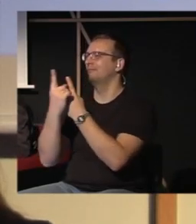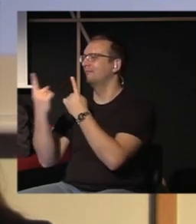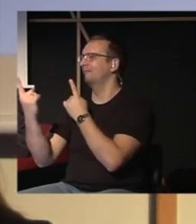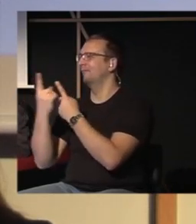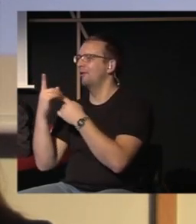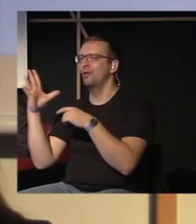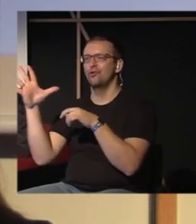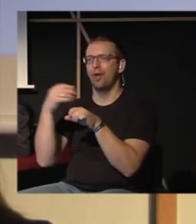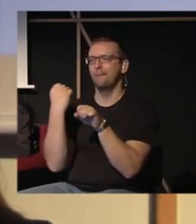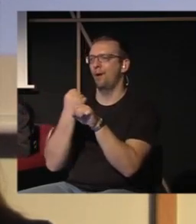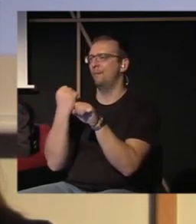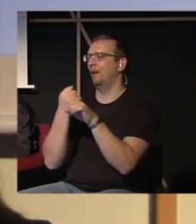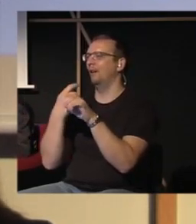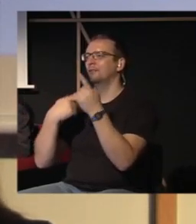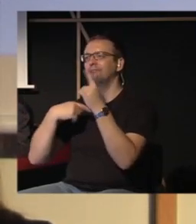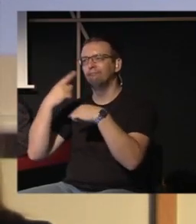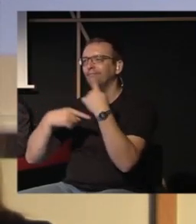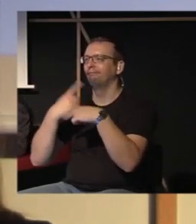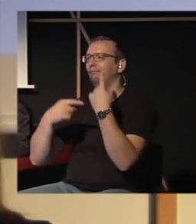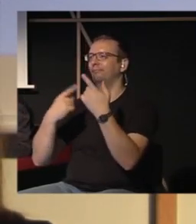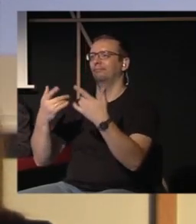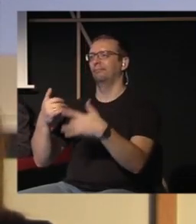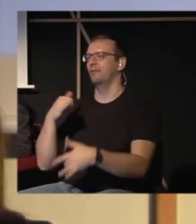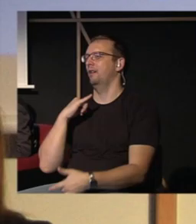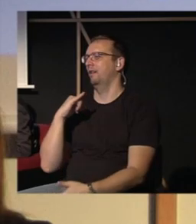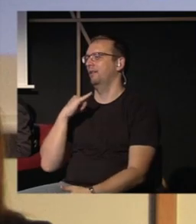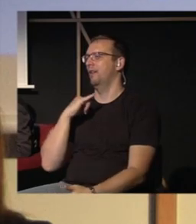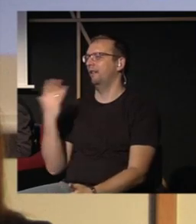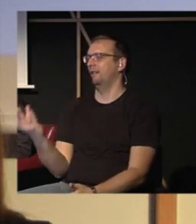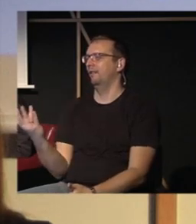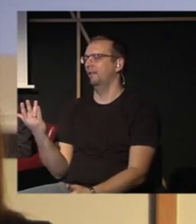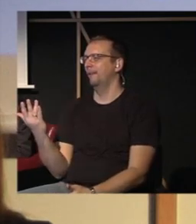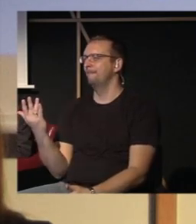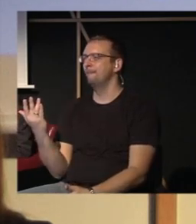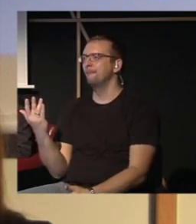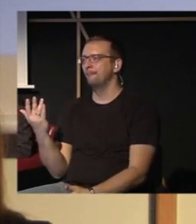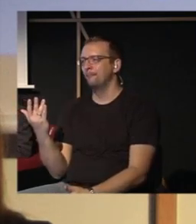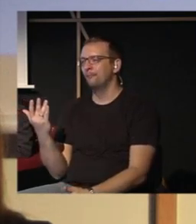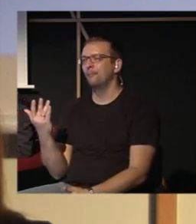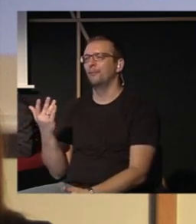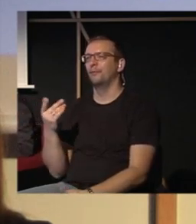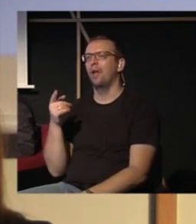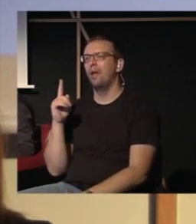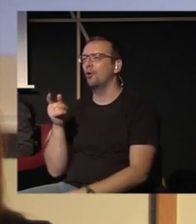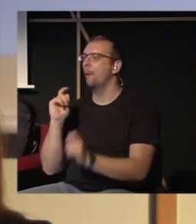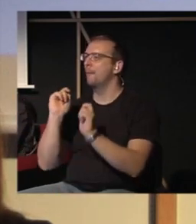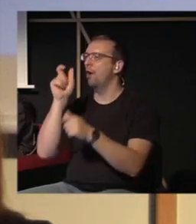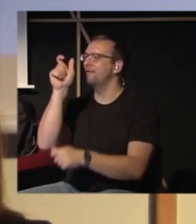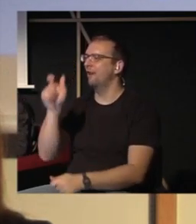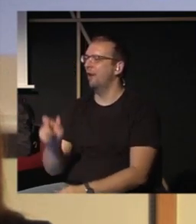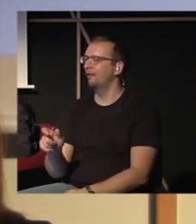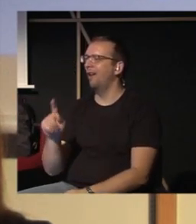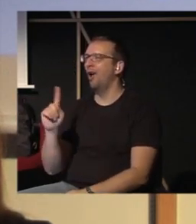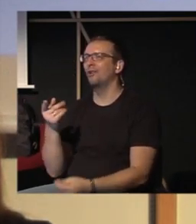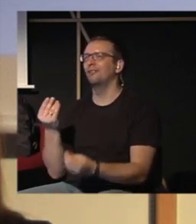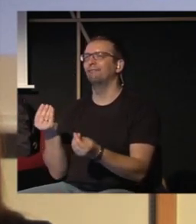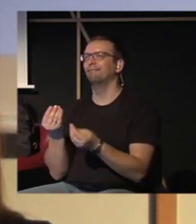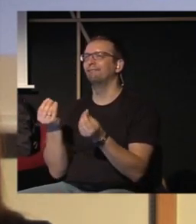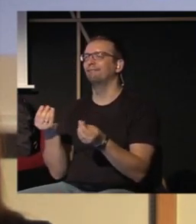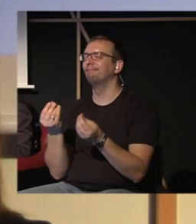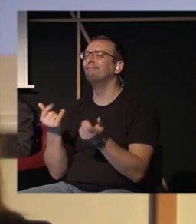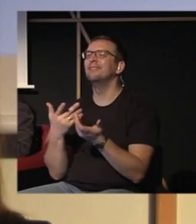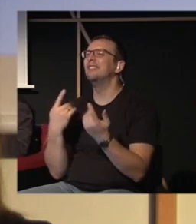an example for other colleagues in the clubs or in the federations. We've heard about the